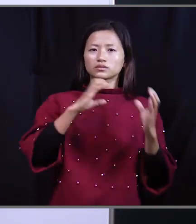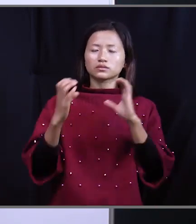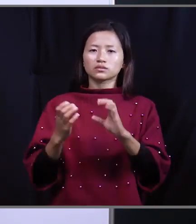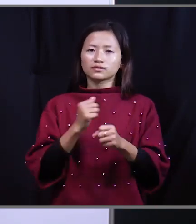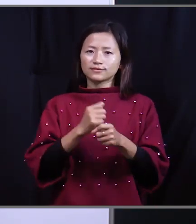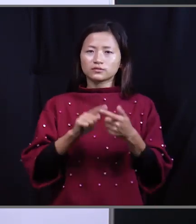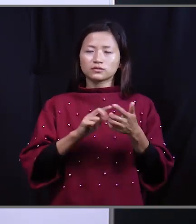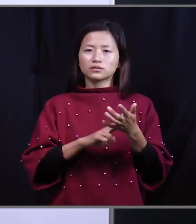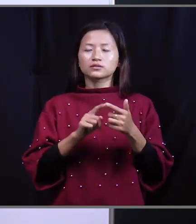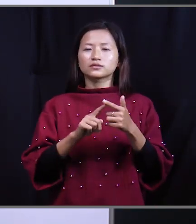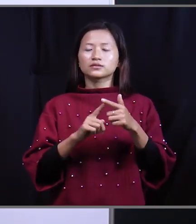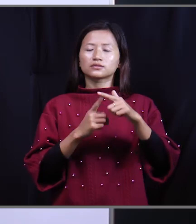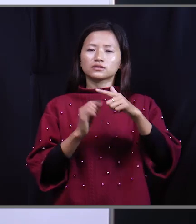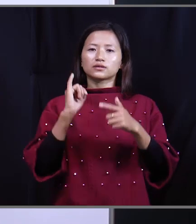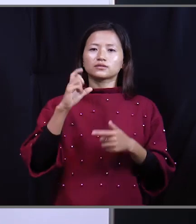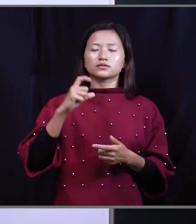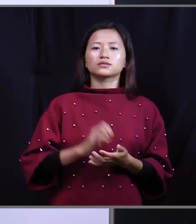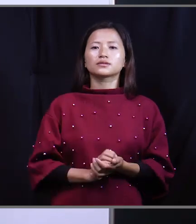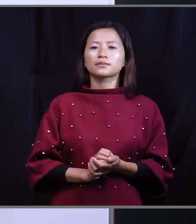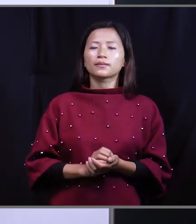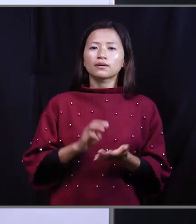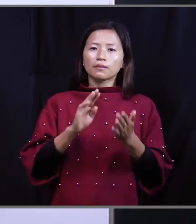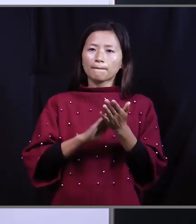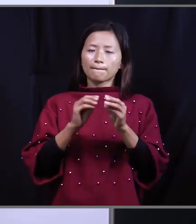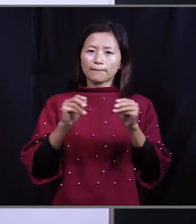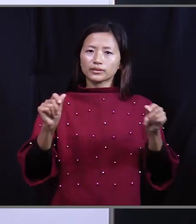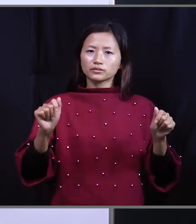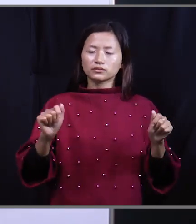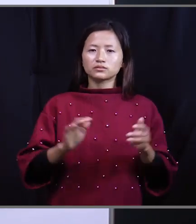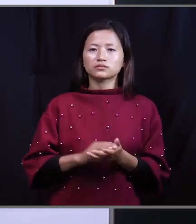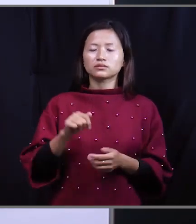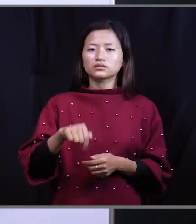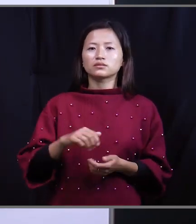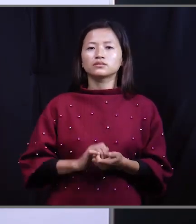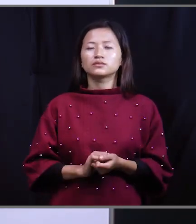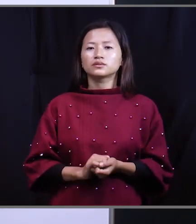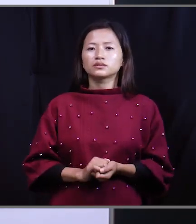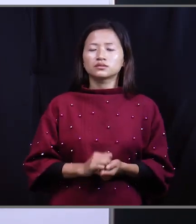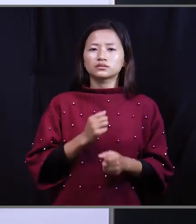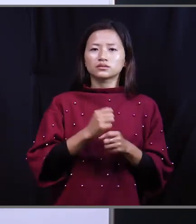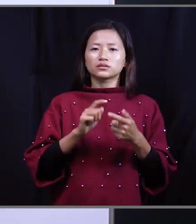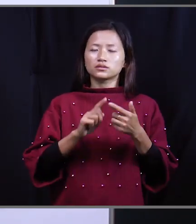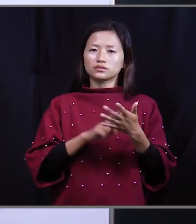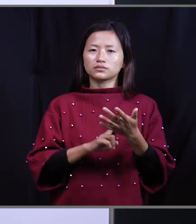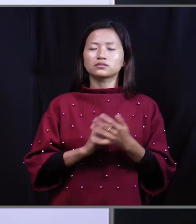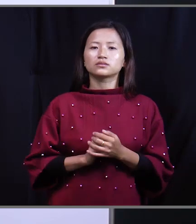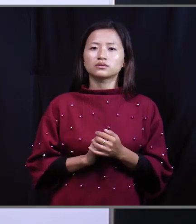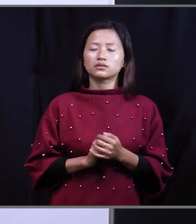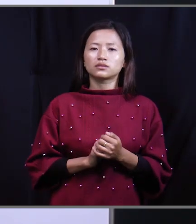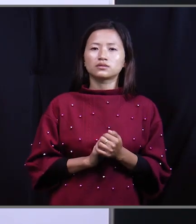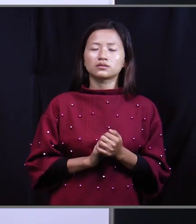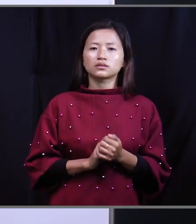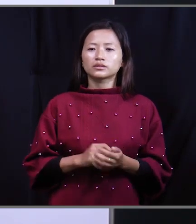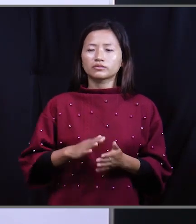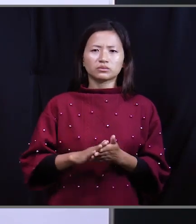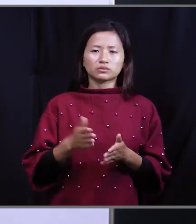genetic material, right? When they exchange their genetic material, now the gene composition will no